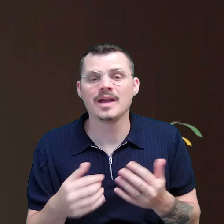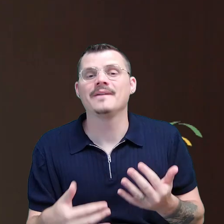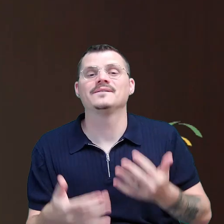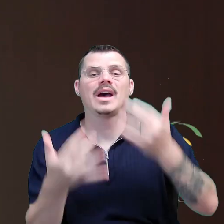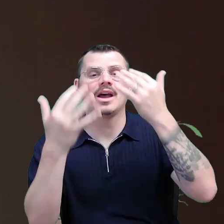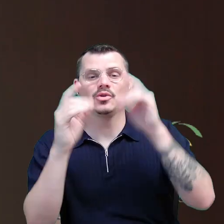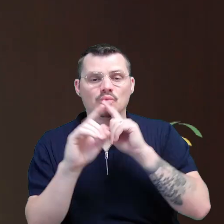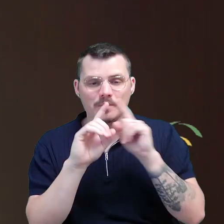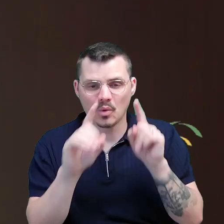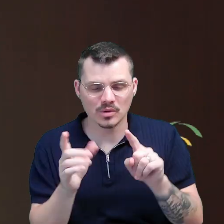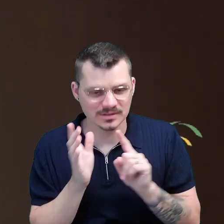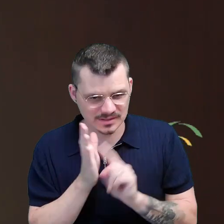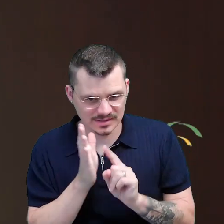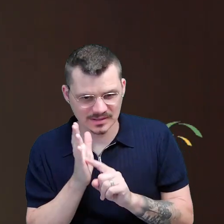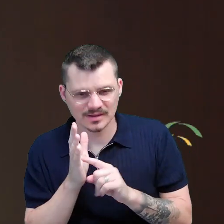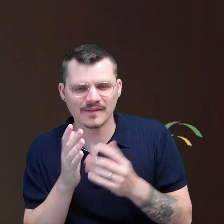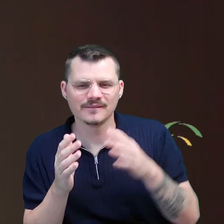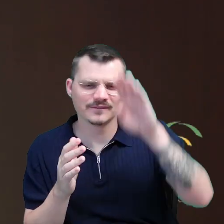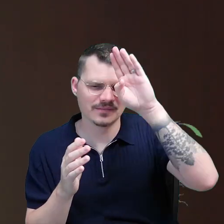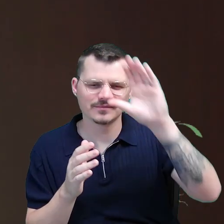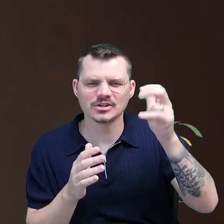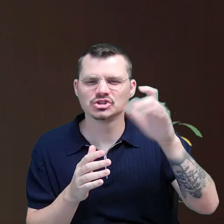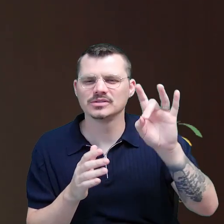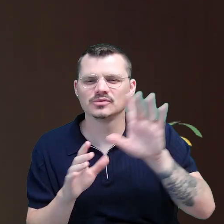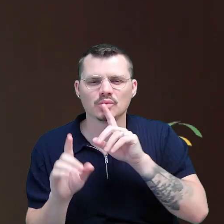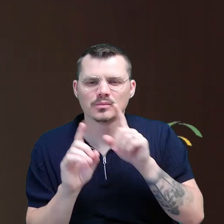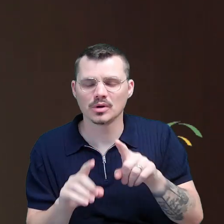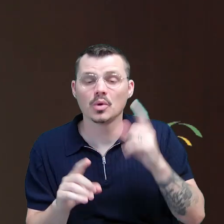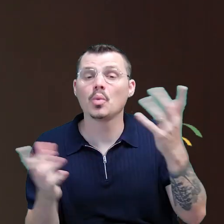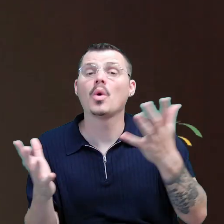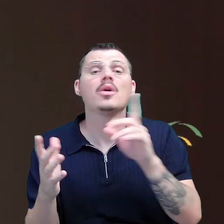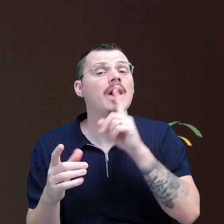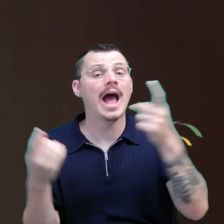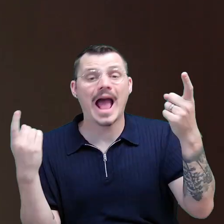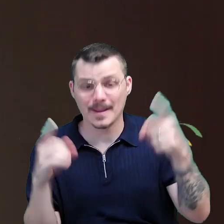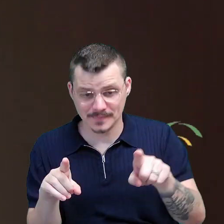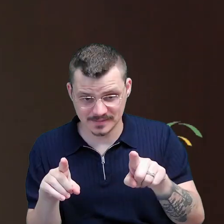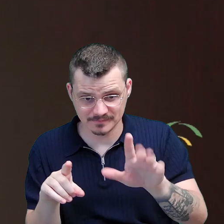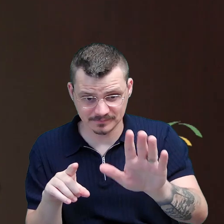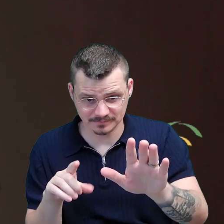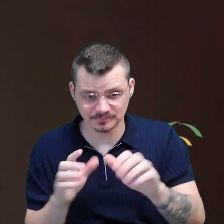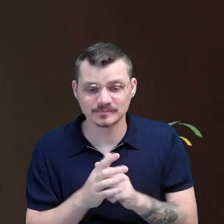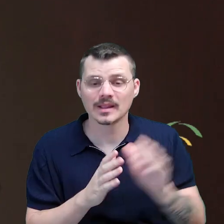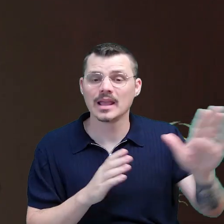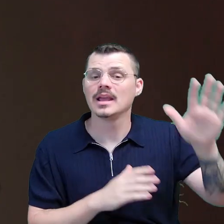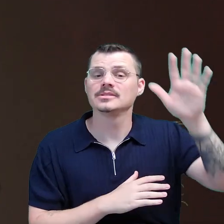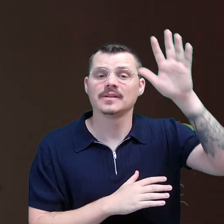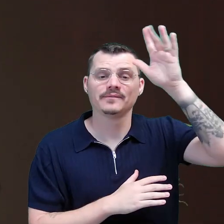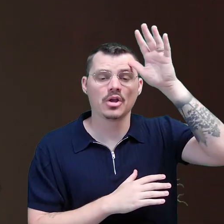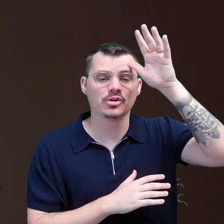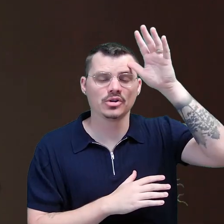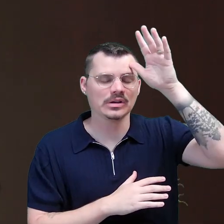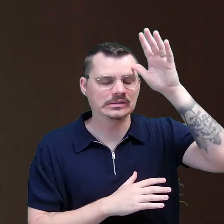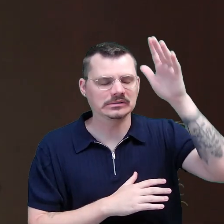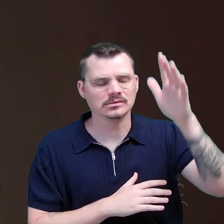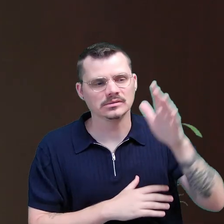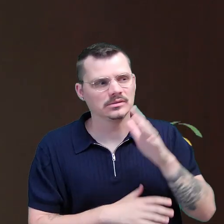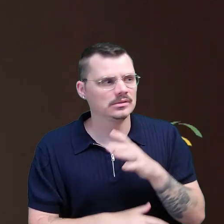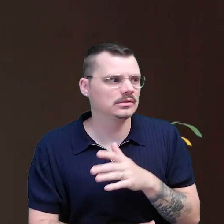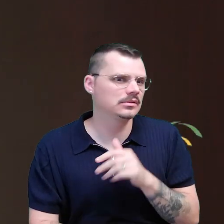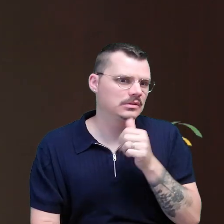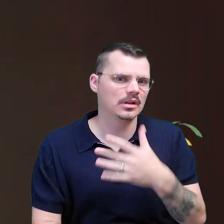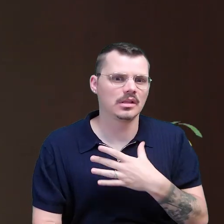fire reports, fire chief reports, because what had happened was his father, who didn't like having a